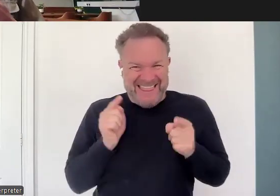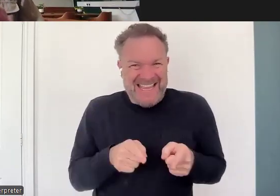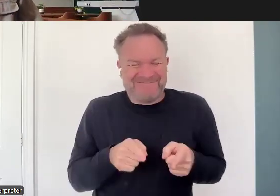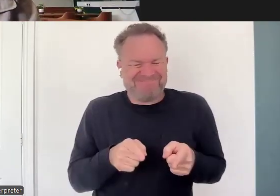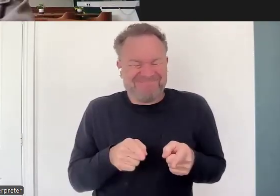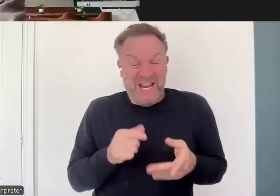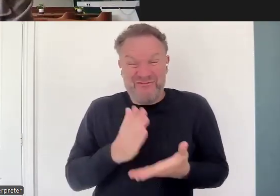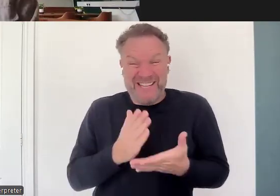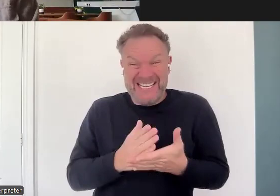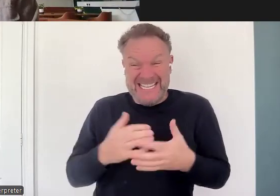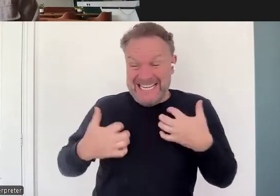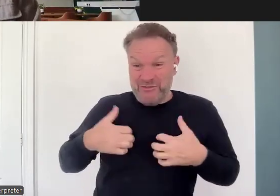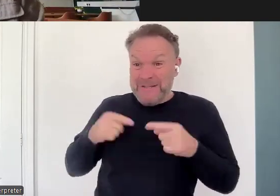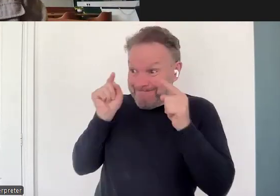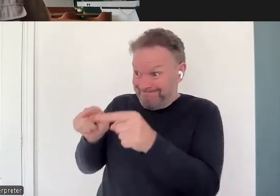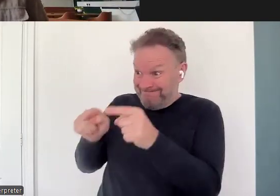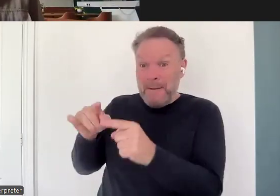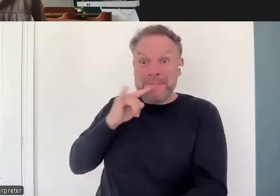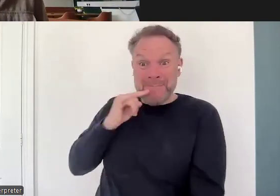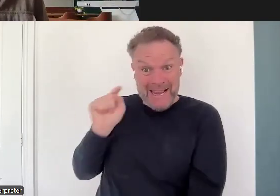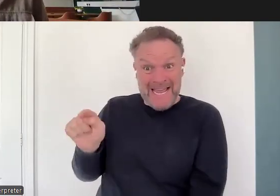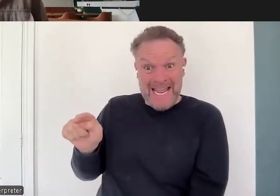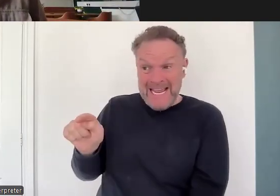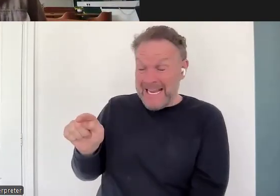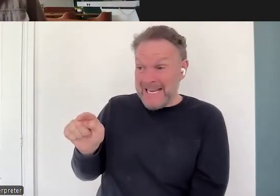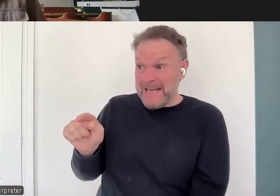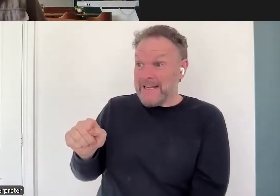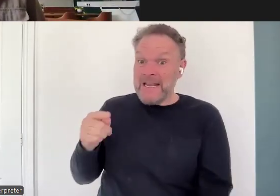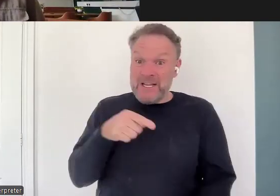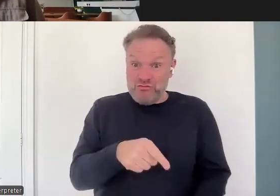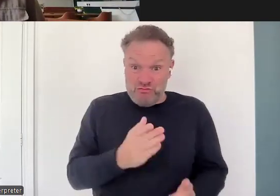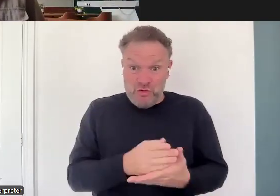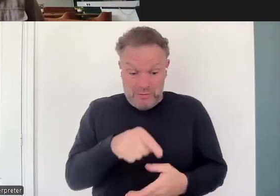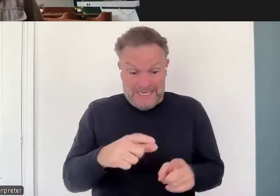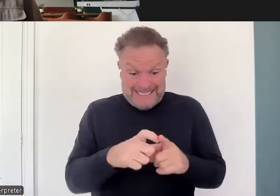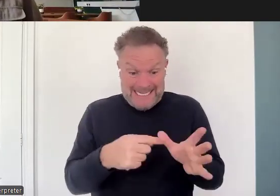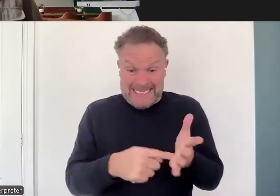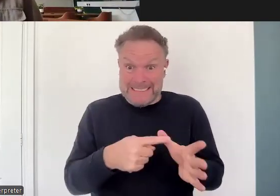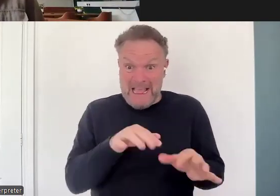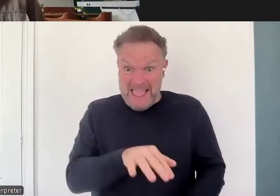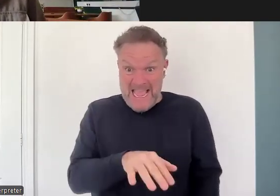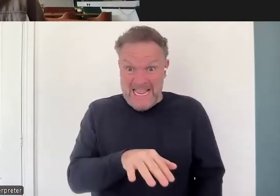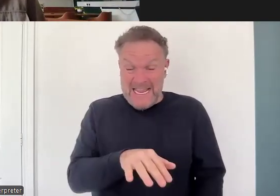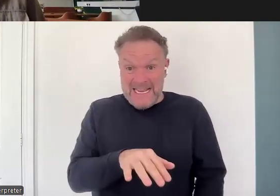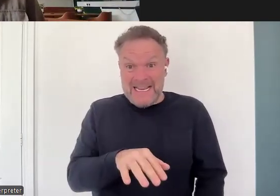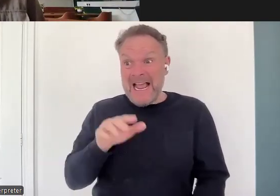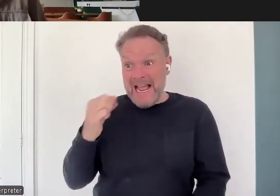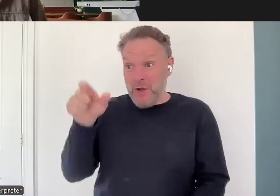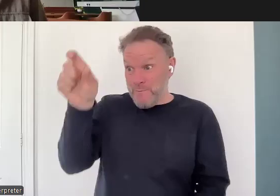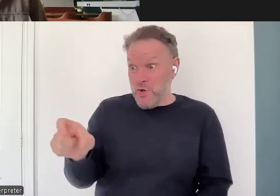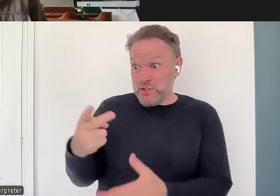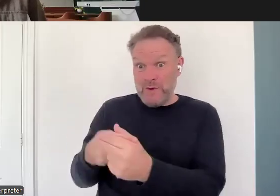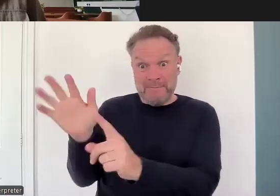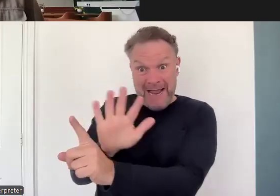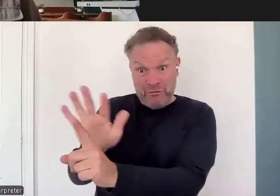fundamentally interested in people. And behind every data point lies a person with a story, with a